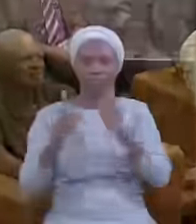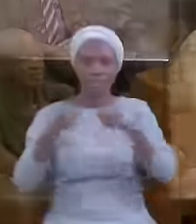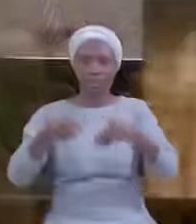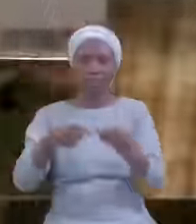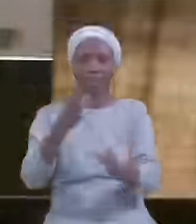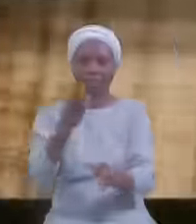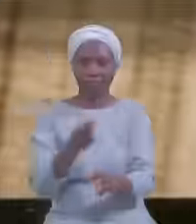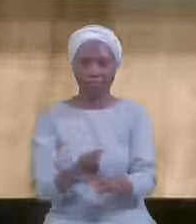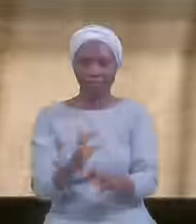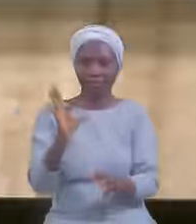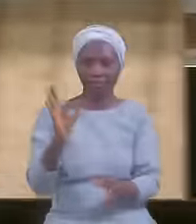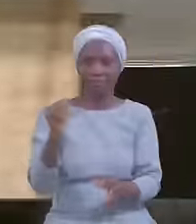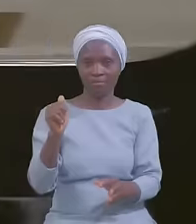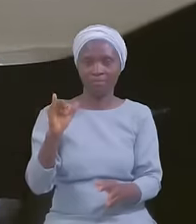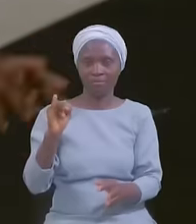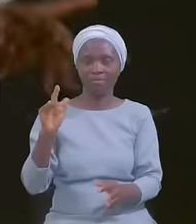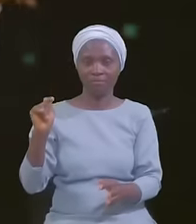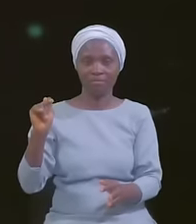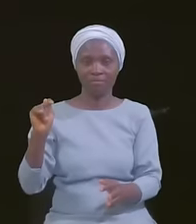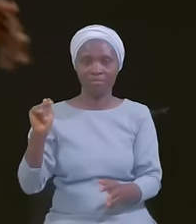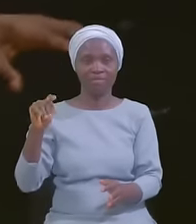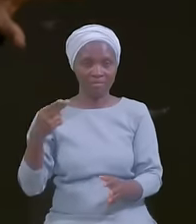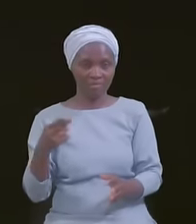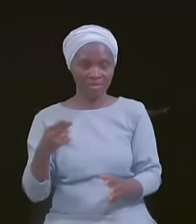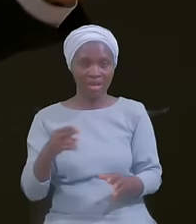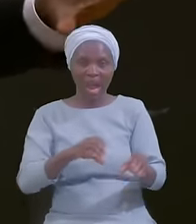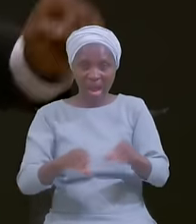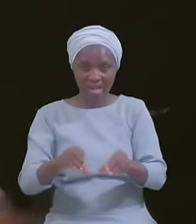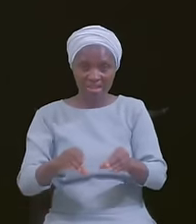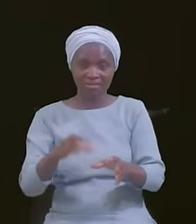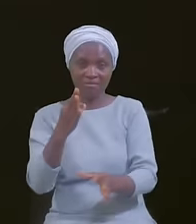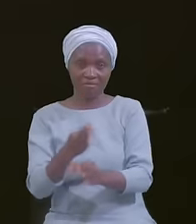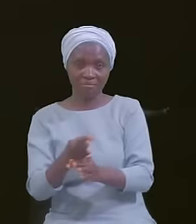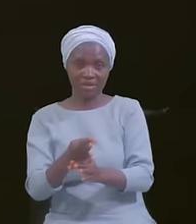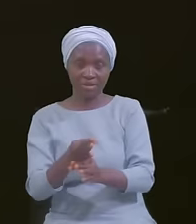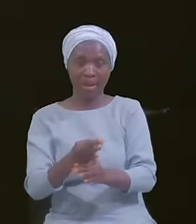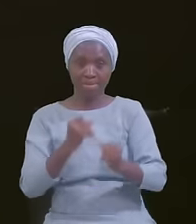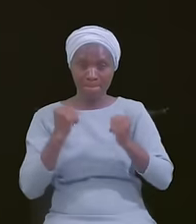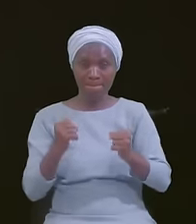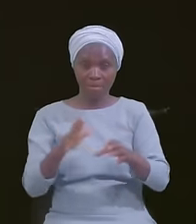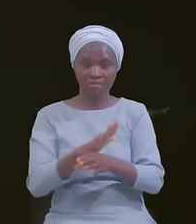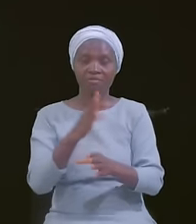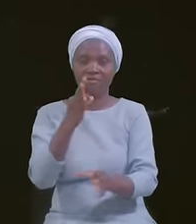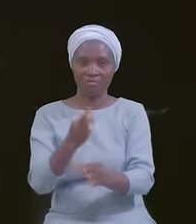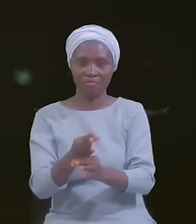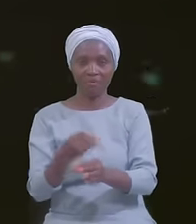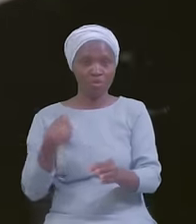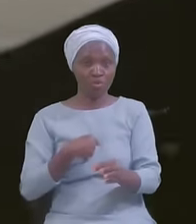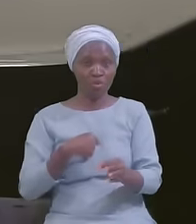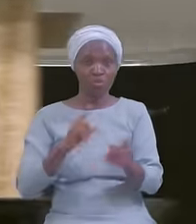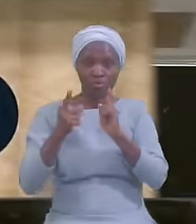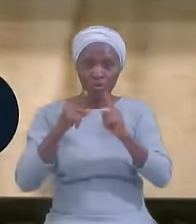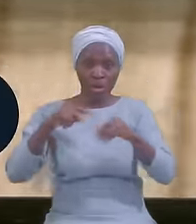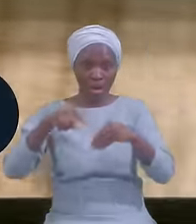talking about active faith, mighty faith, powerful faith. We're talking about